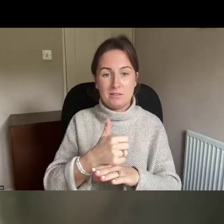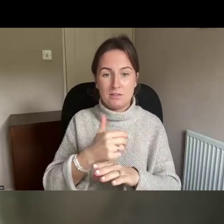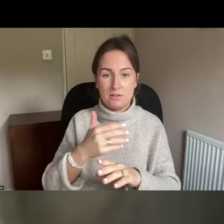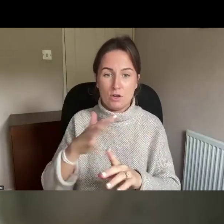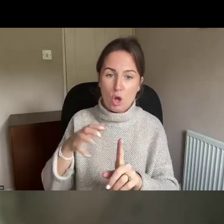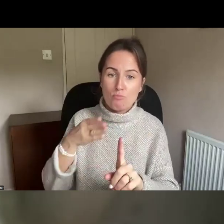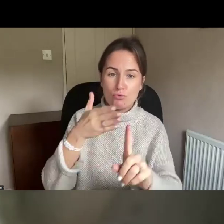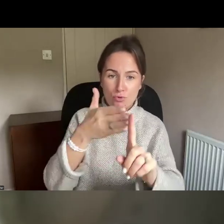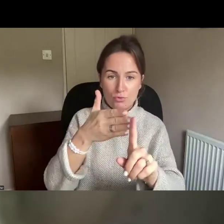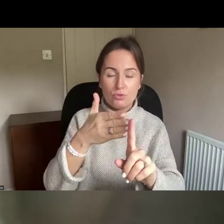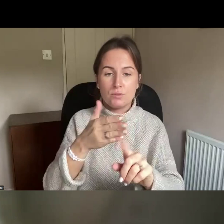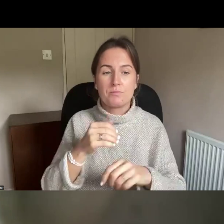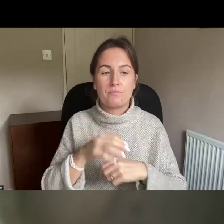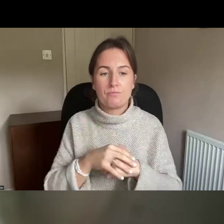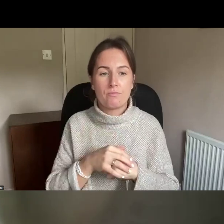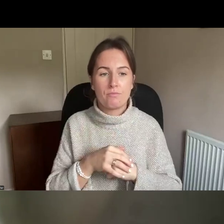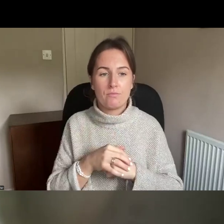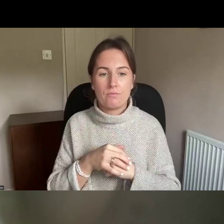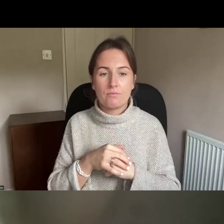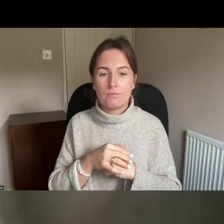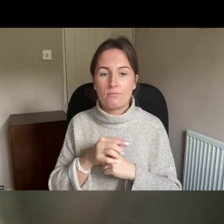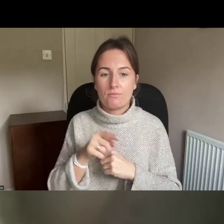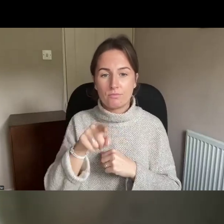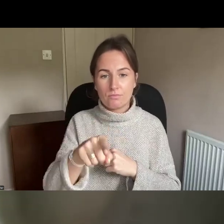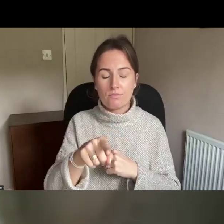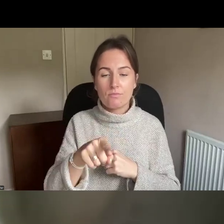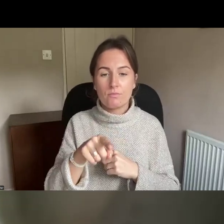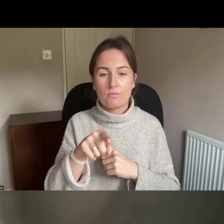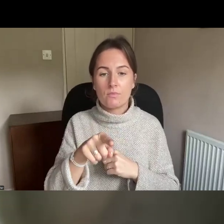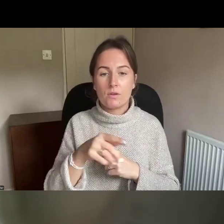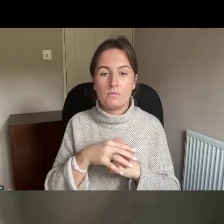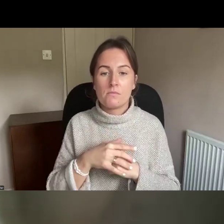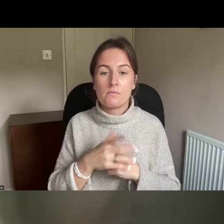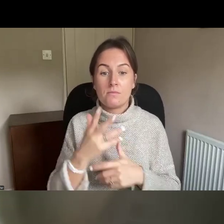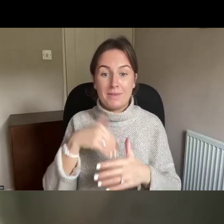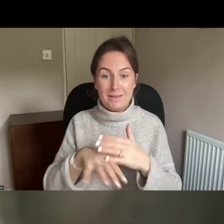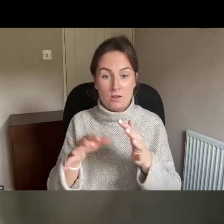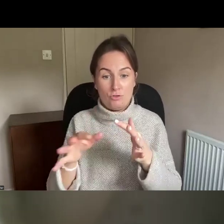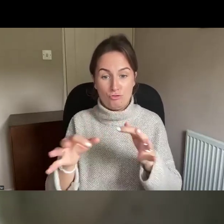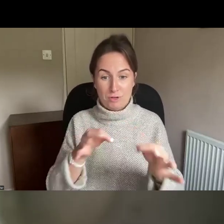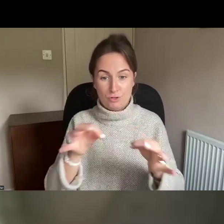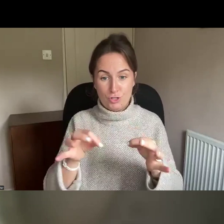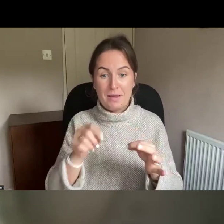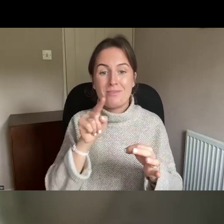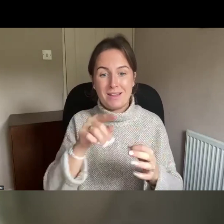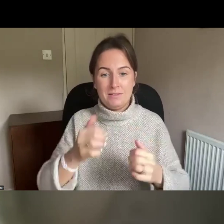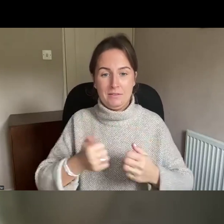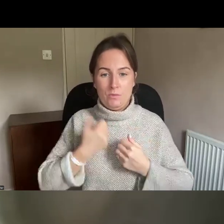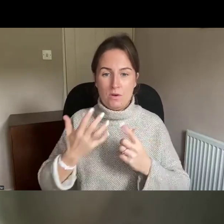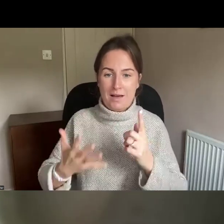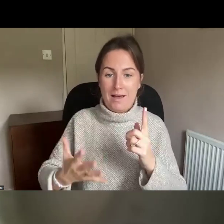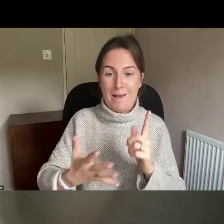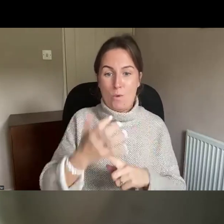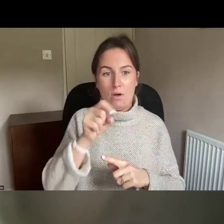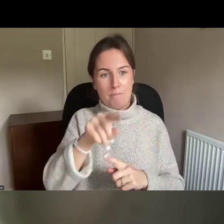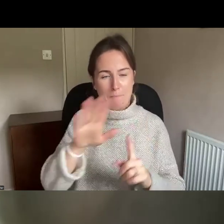cultural communities as a theme, an outcome within the strategy. And we wanted to be able to